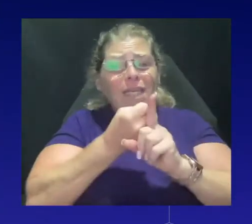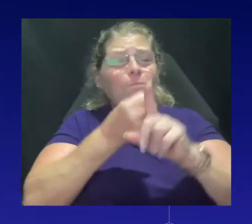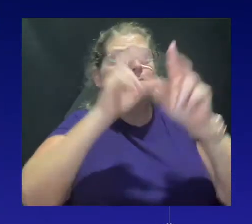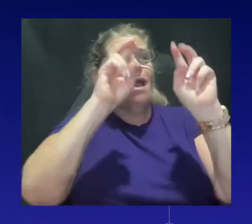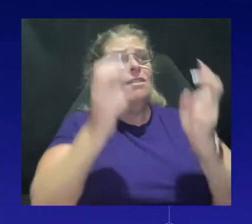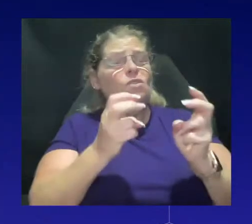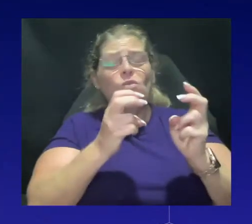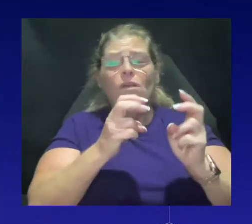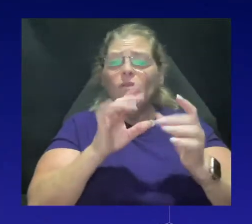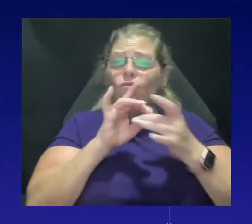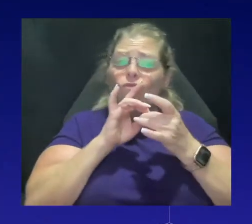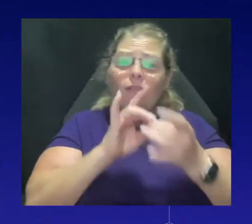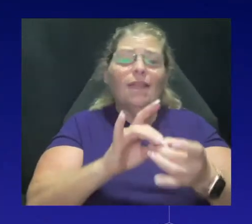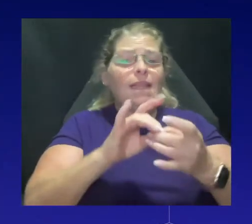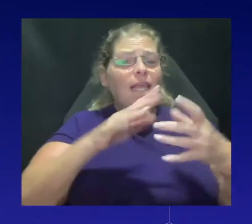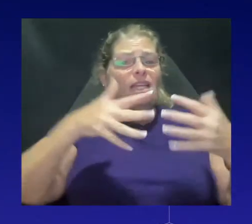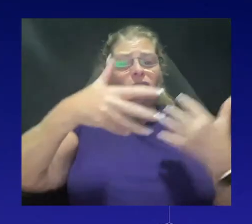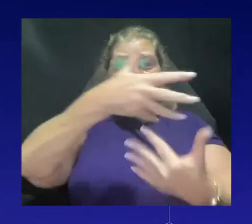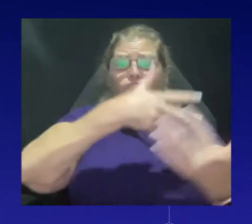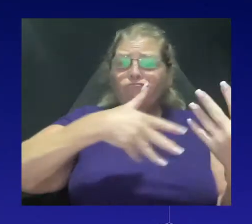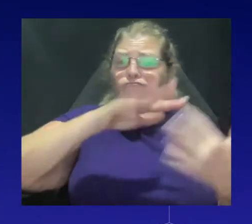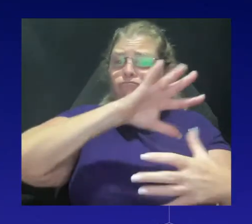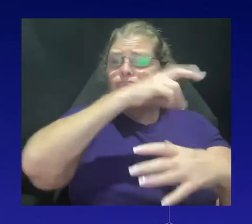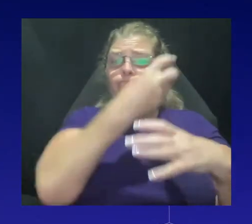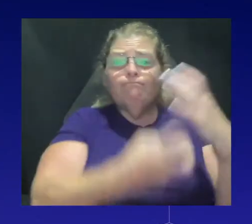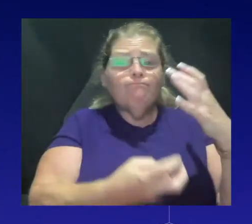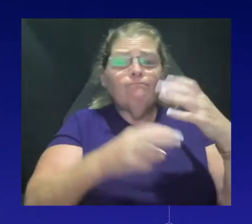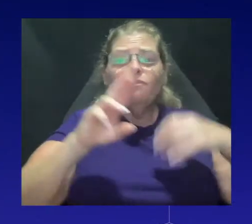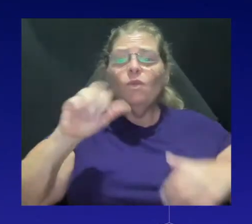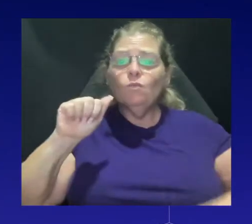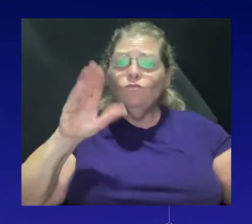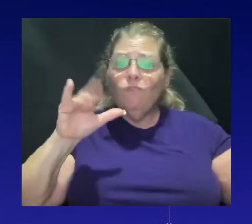affiliated and associated with racism.